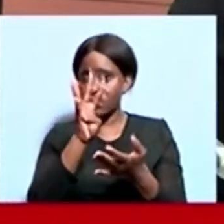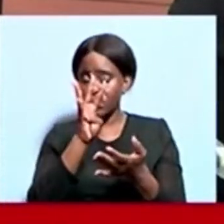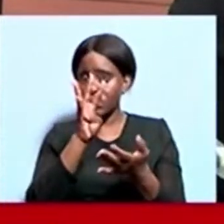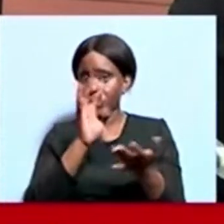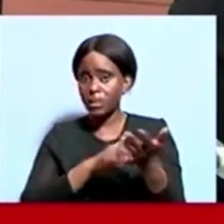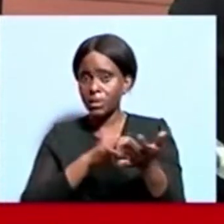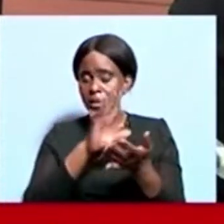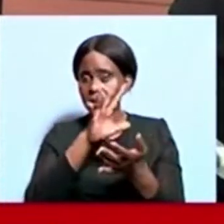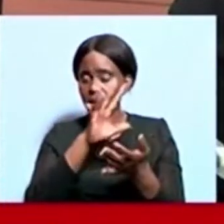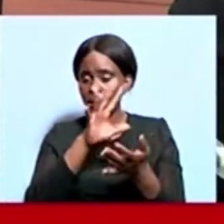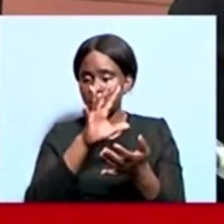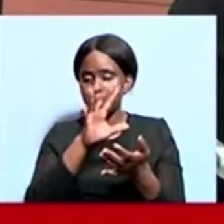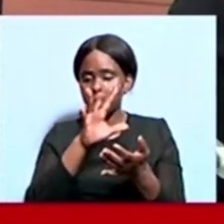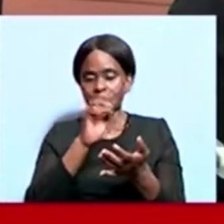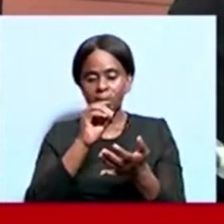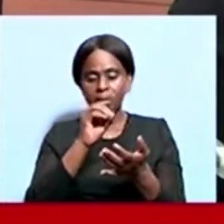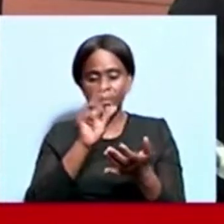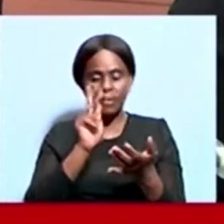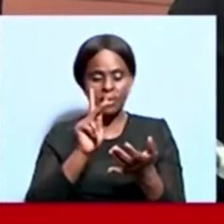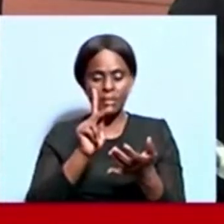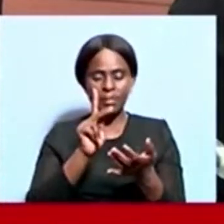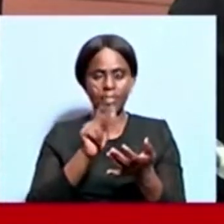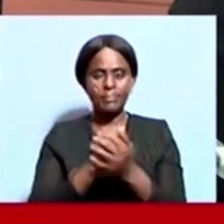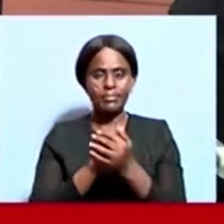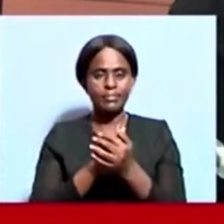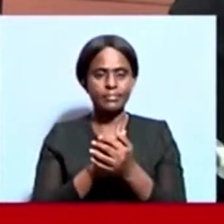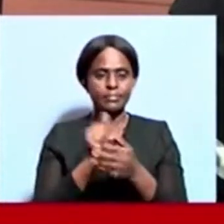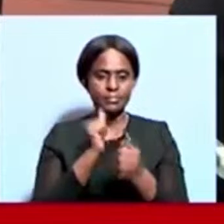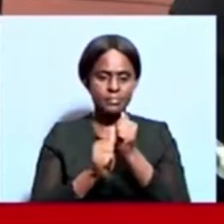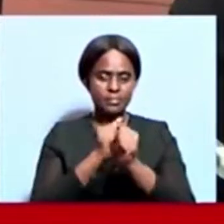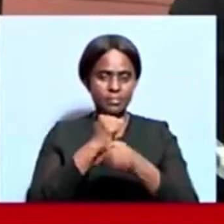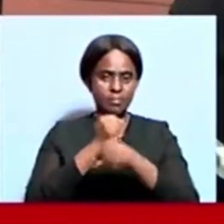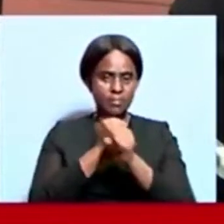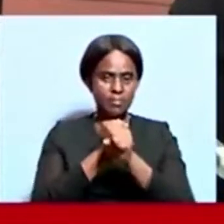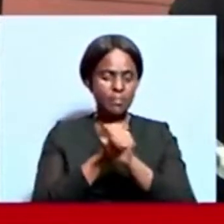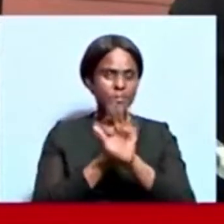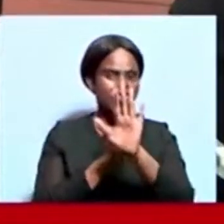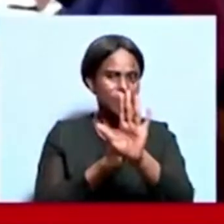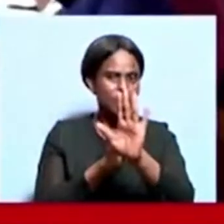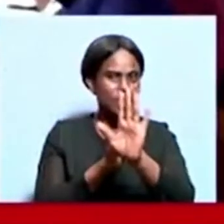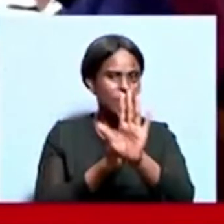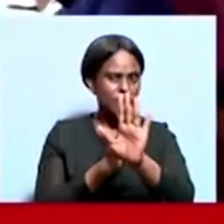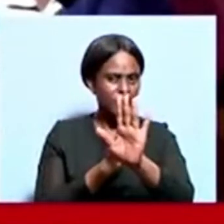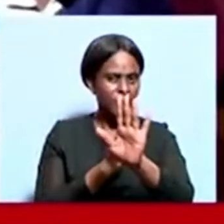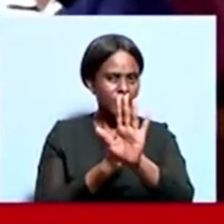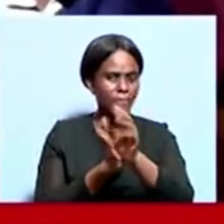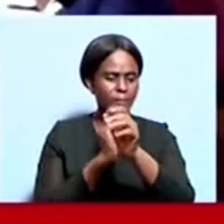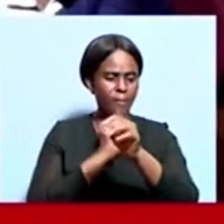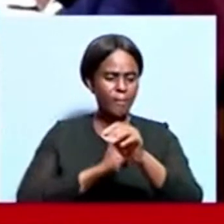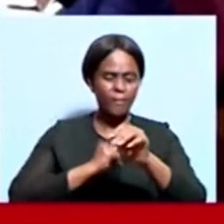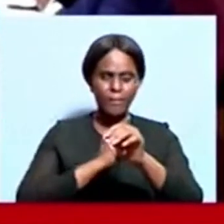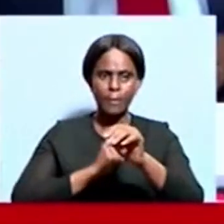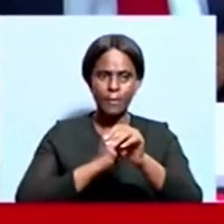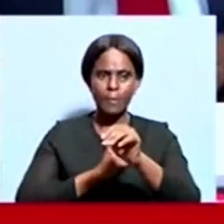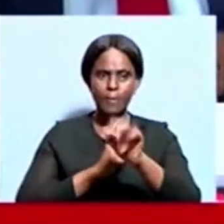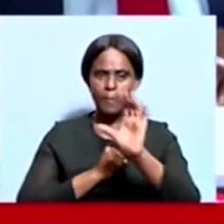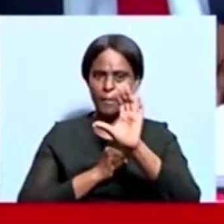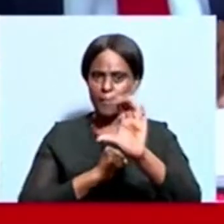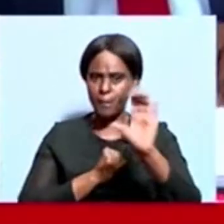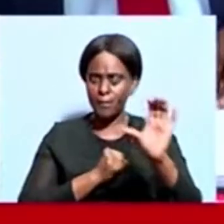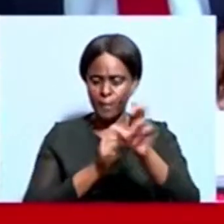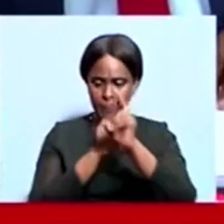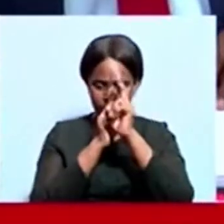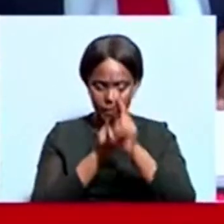94,550 kwacha, which were made without supporting. Sorry, Honorable Shagafuso, I'm